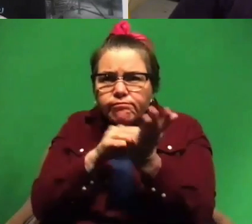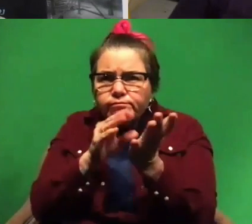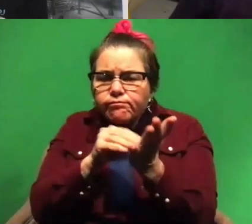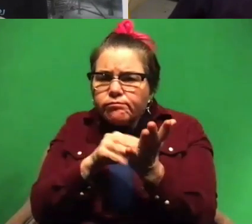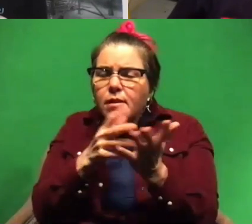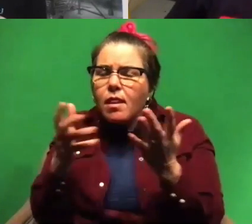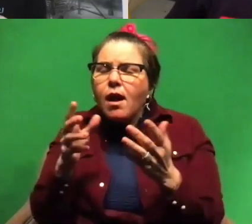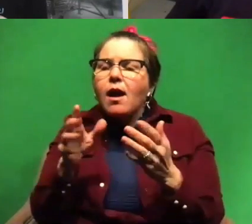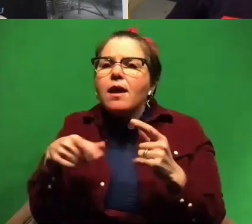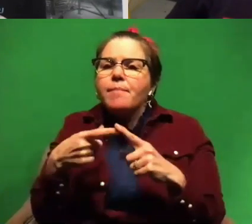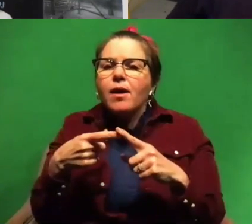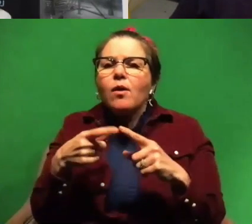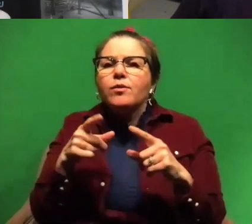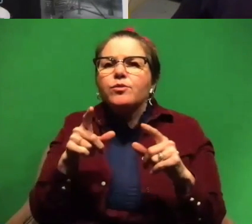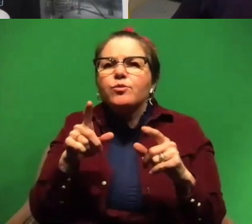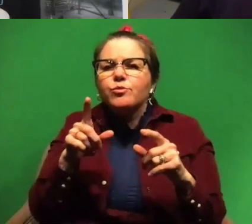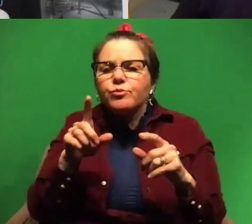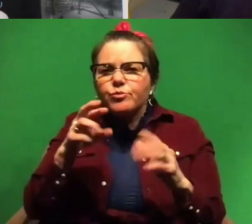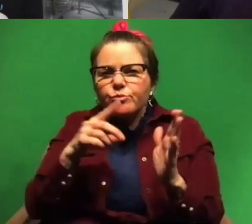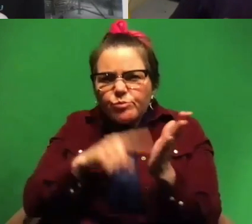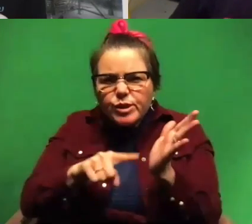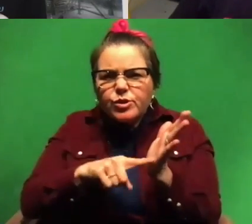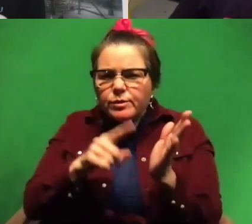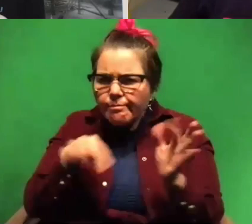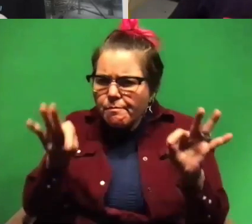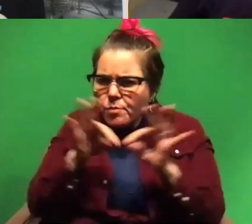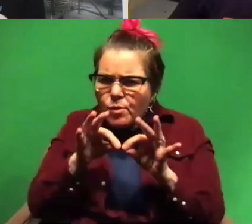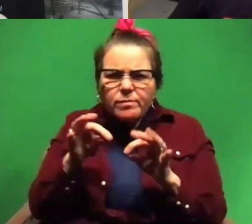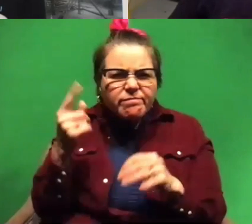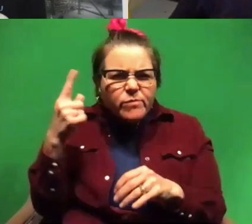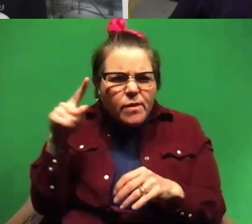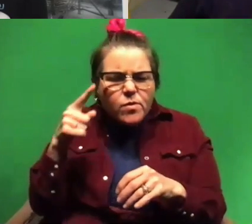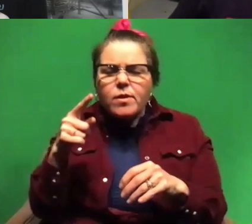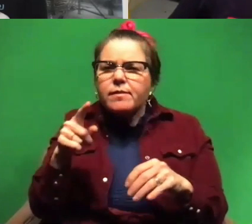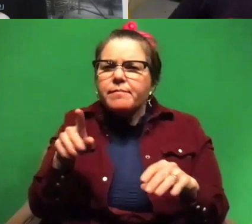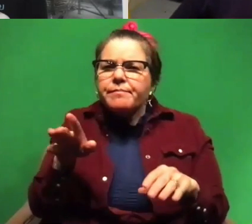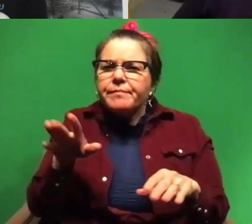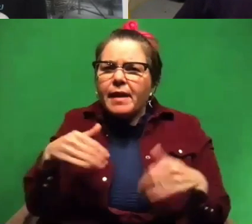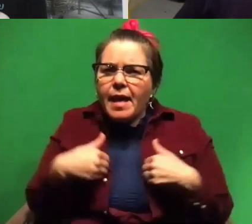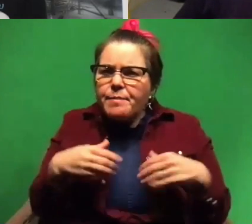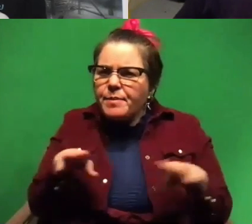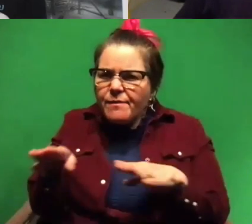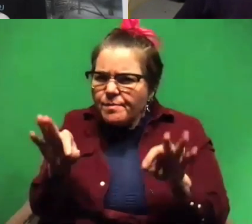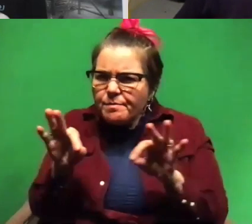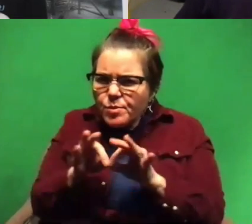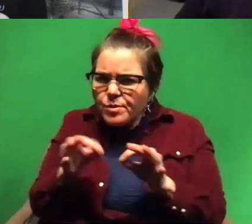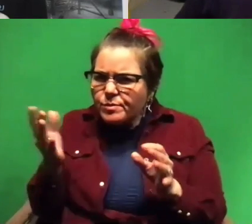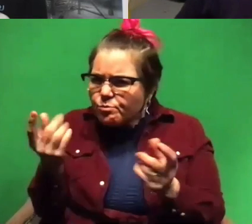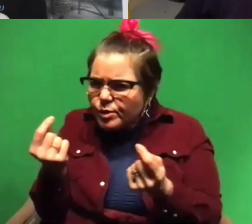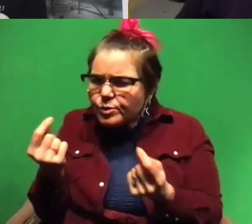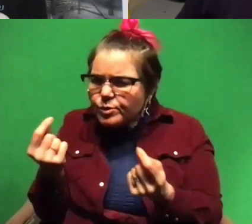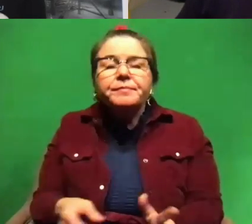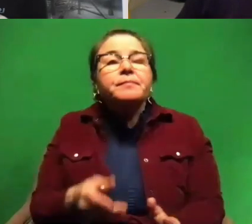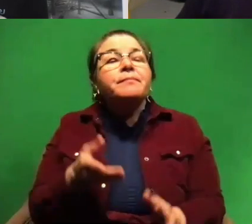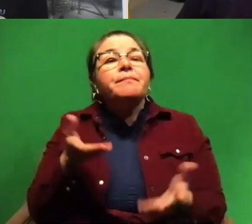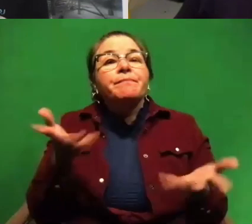the framework of research and why it's important to find out what animals are doing. And then after that, I